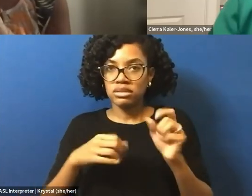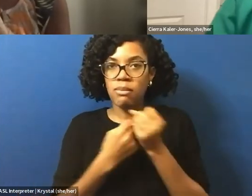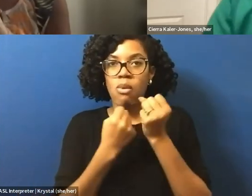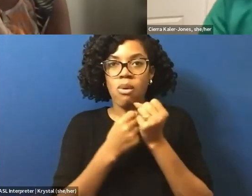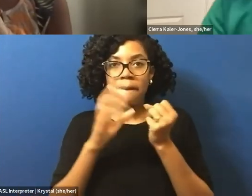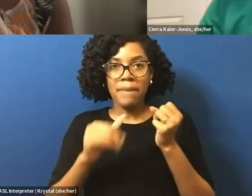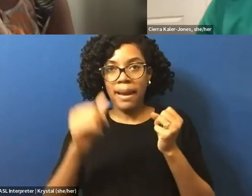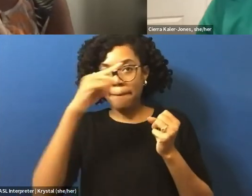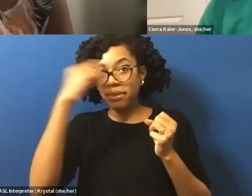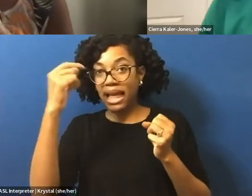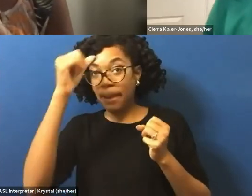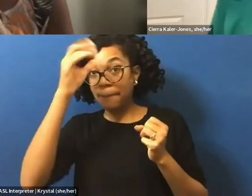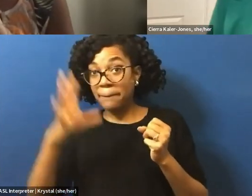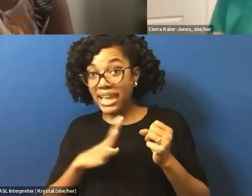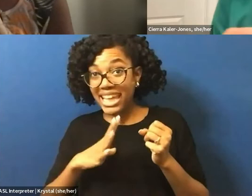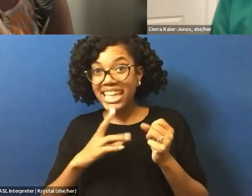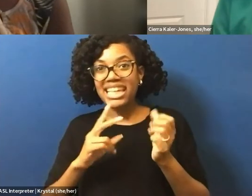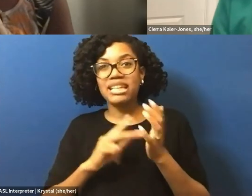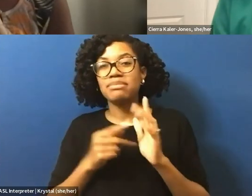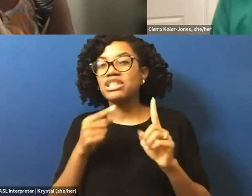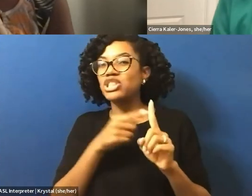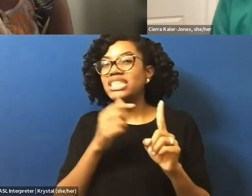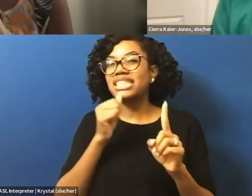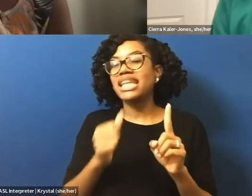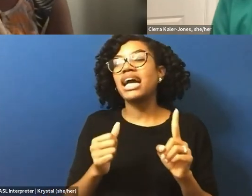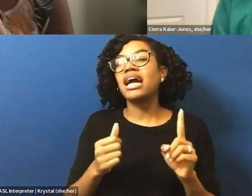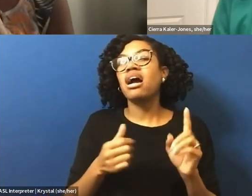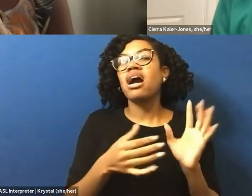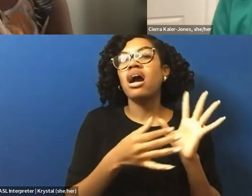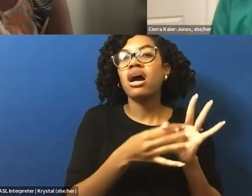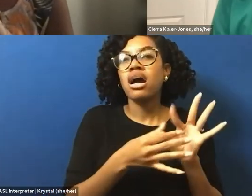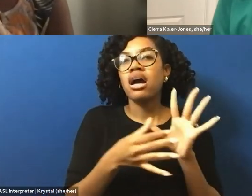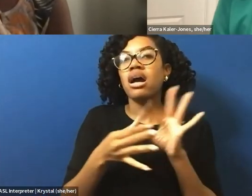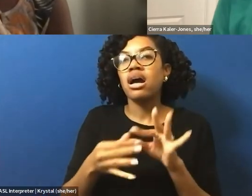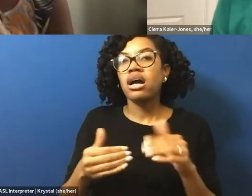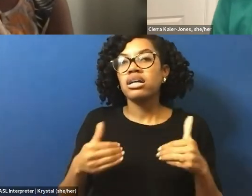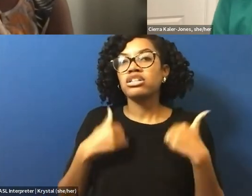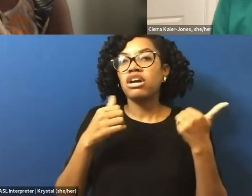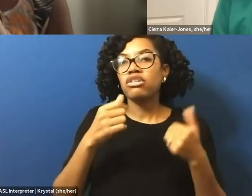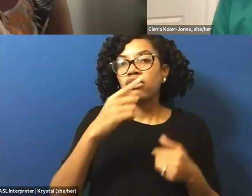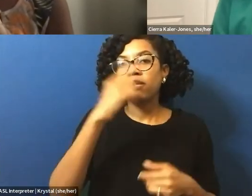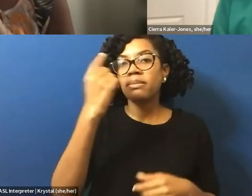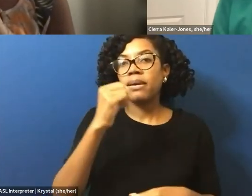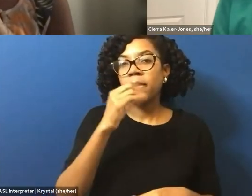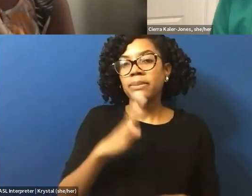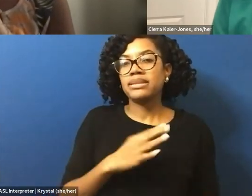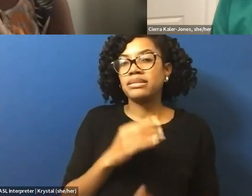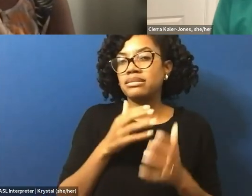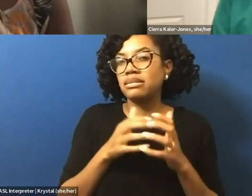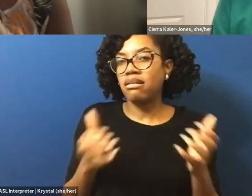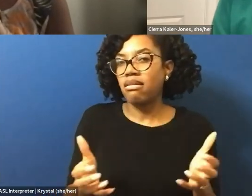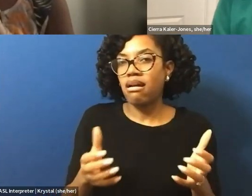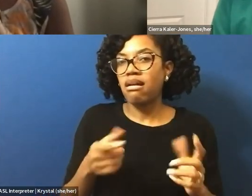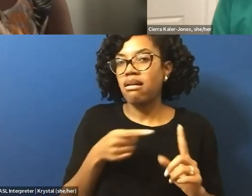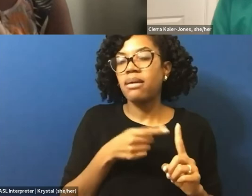And so I don't think she forged as good of relationships with younger Black radicals, because I think she kind of felt a little